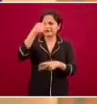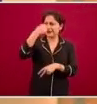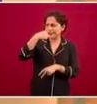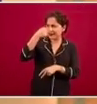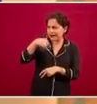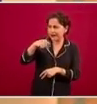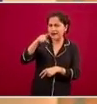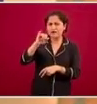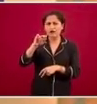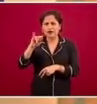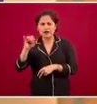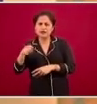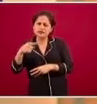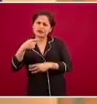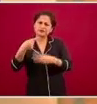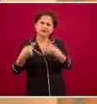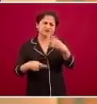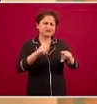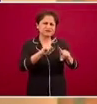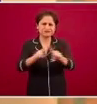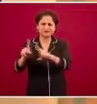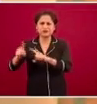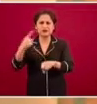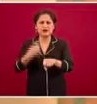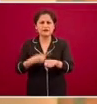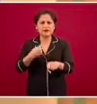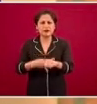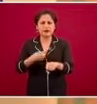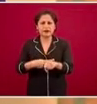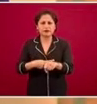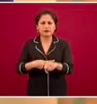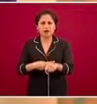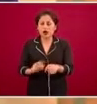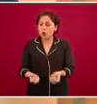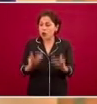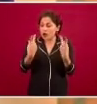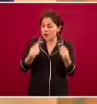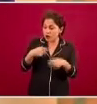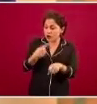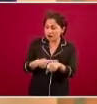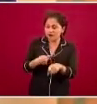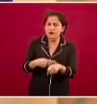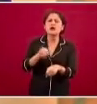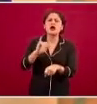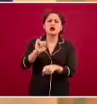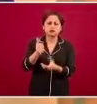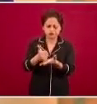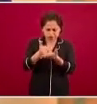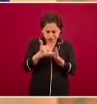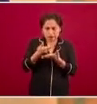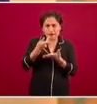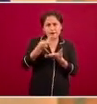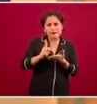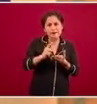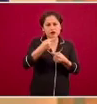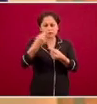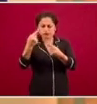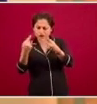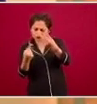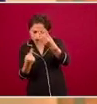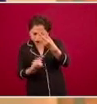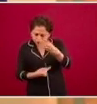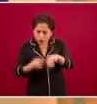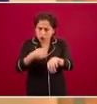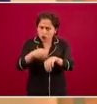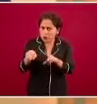have a proper interpretation of the situation. I want to emphasize that the number itself is just a tiny